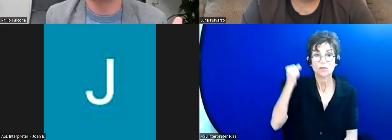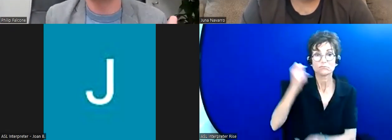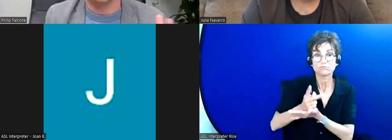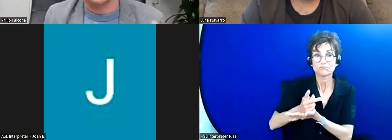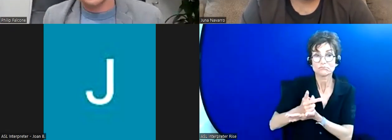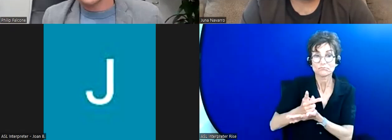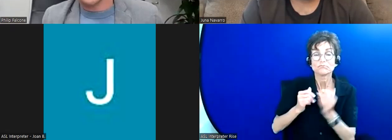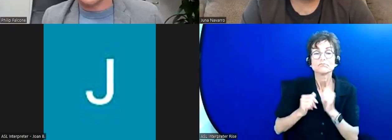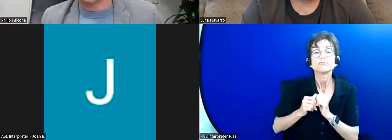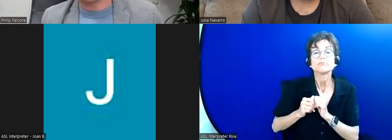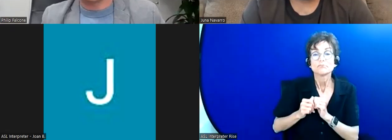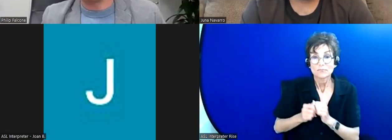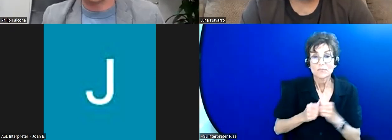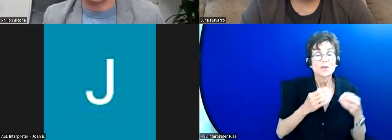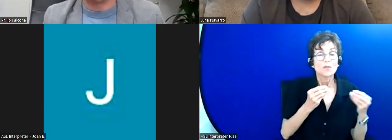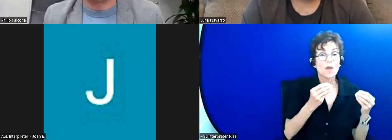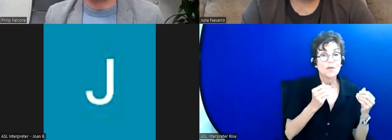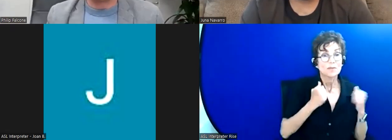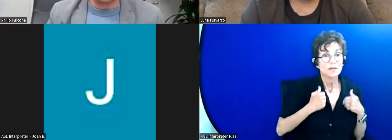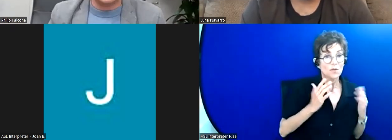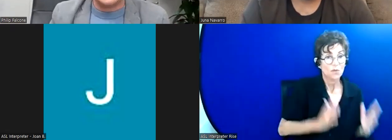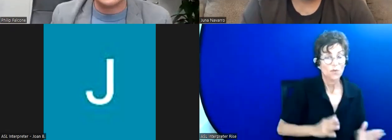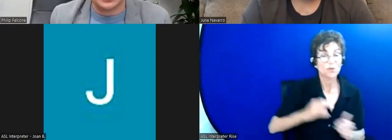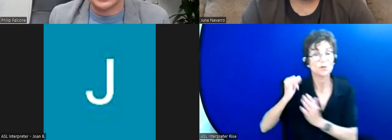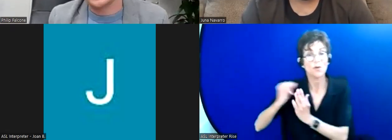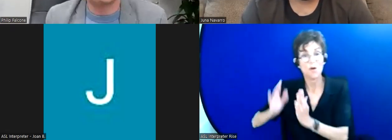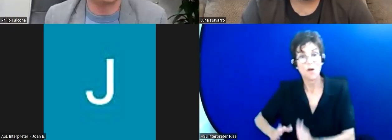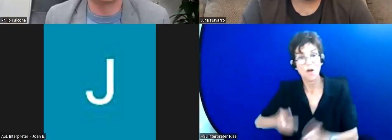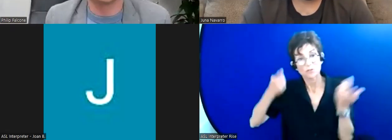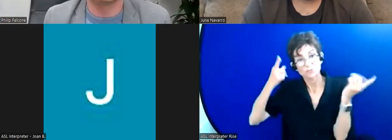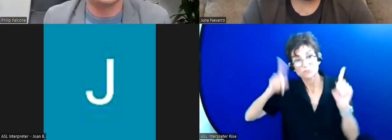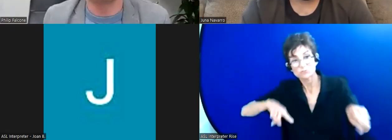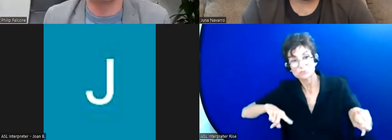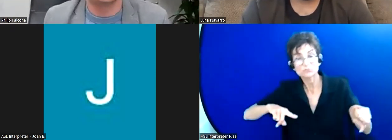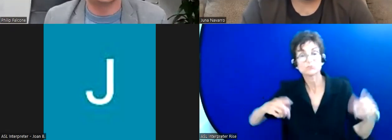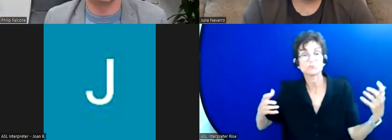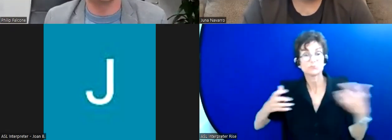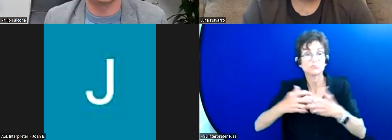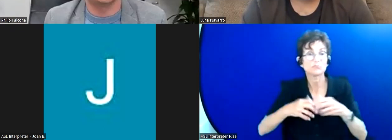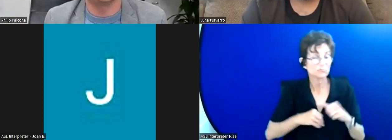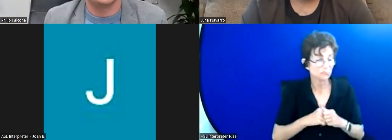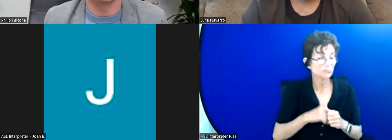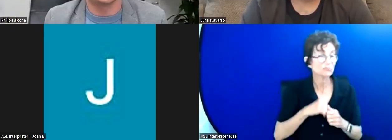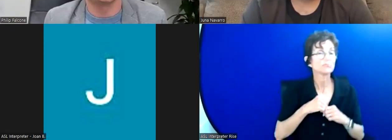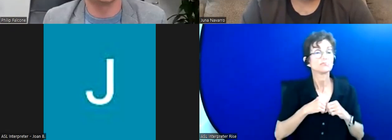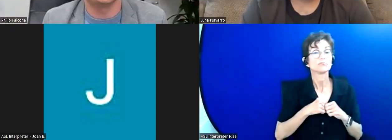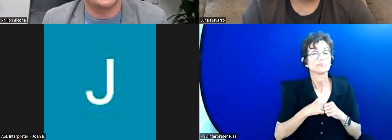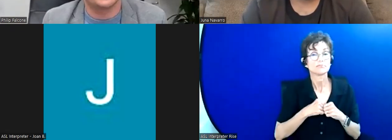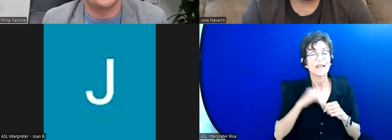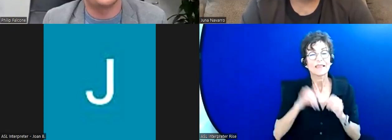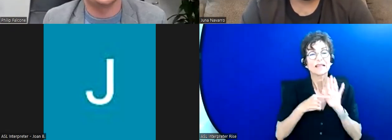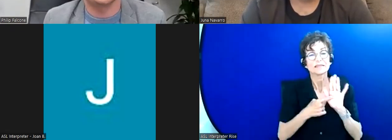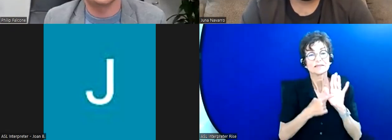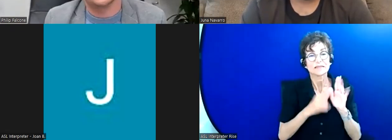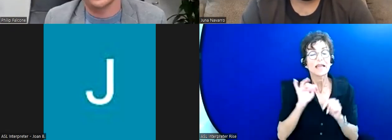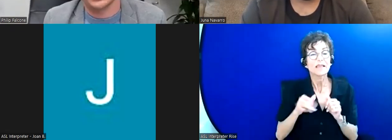it's legit. So that's something that we do. And then we keep all those things on file in our Arts and Cultural Affairs